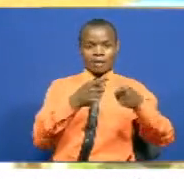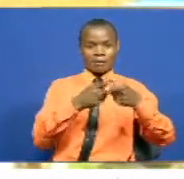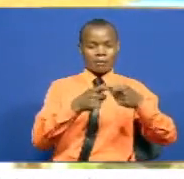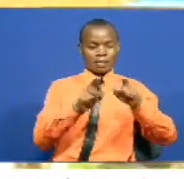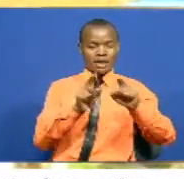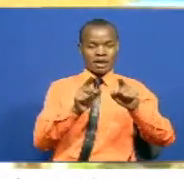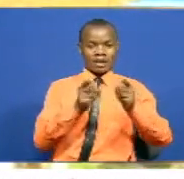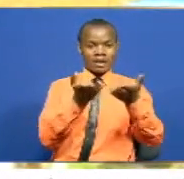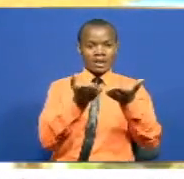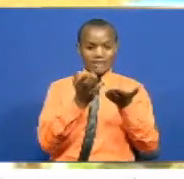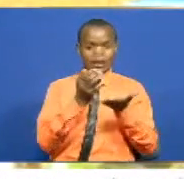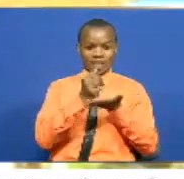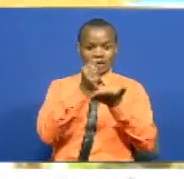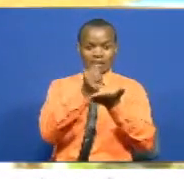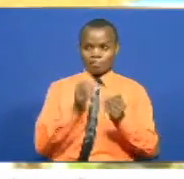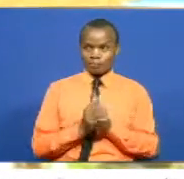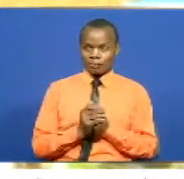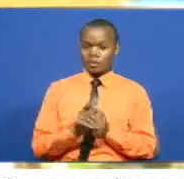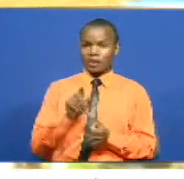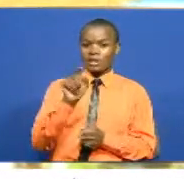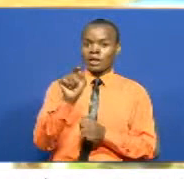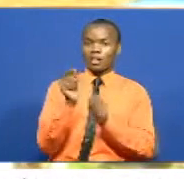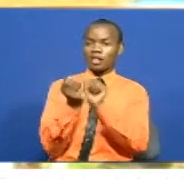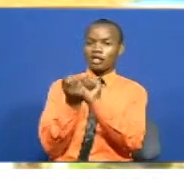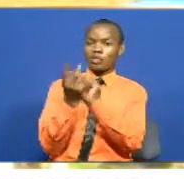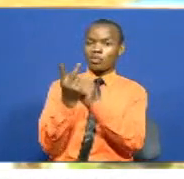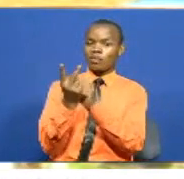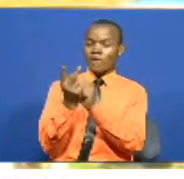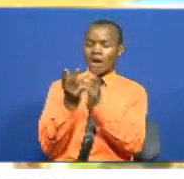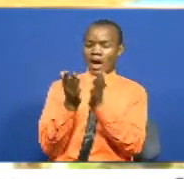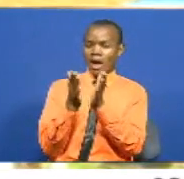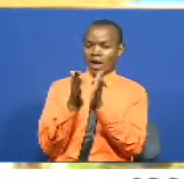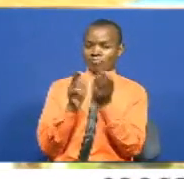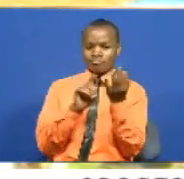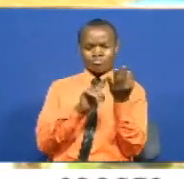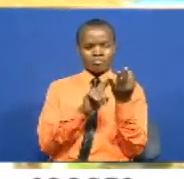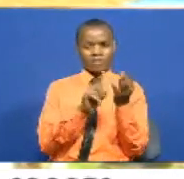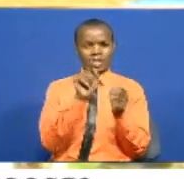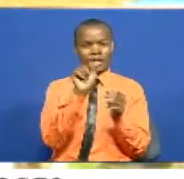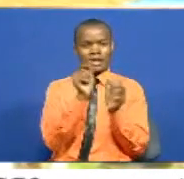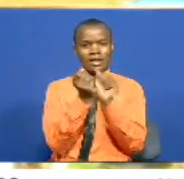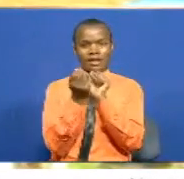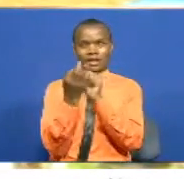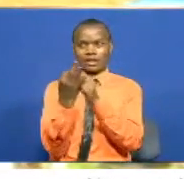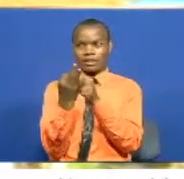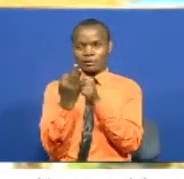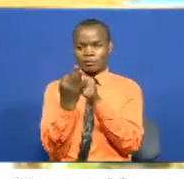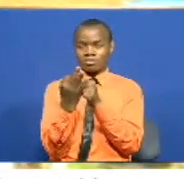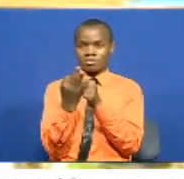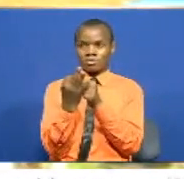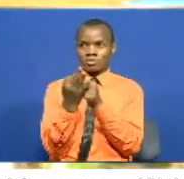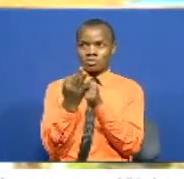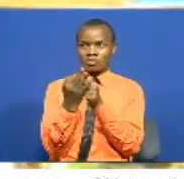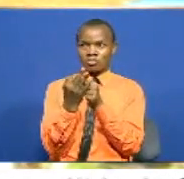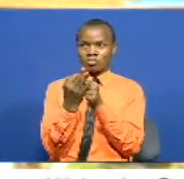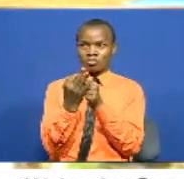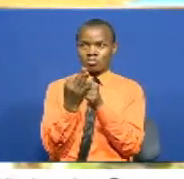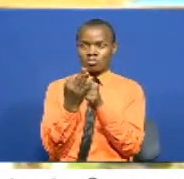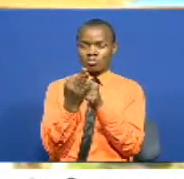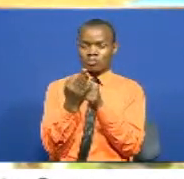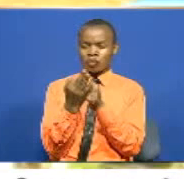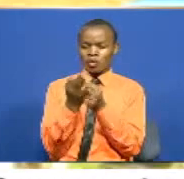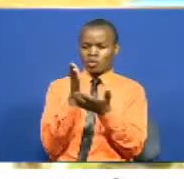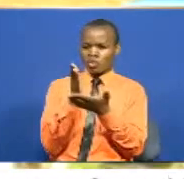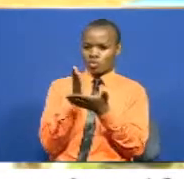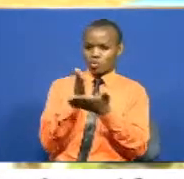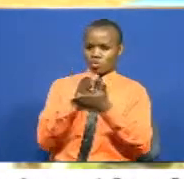assistance. We have T12, T13, who are closer to what I am and can navigate their way